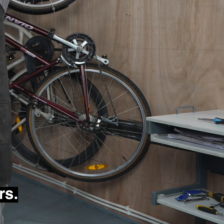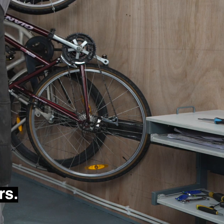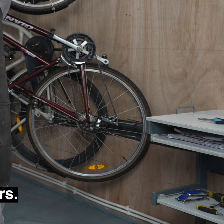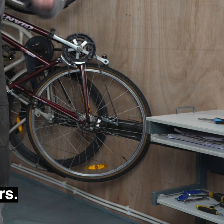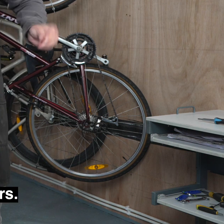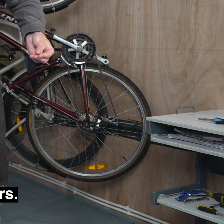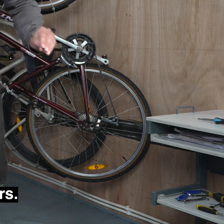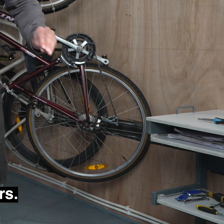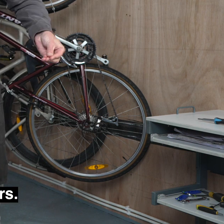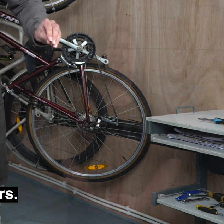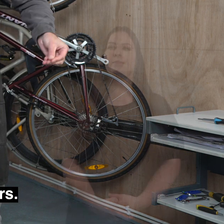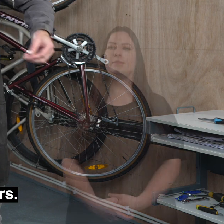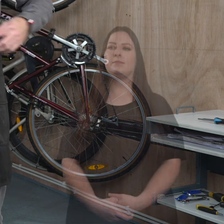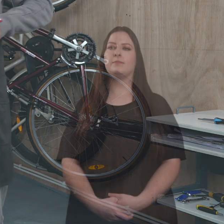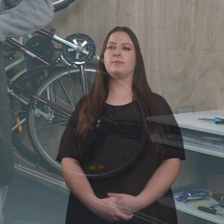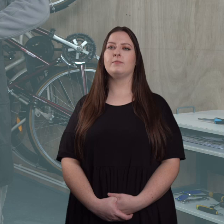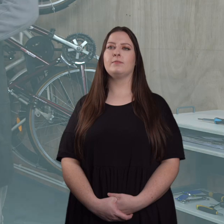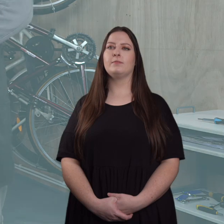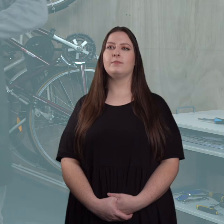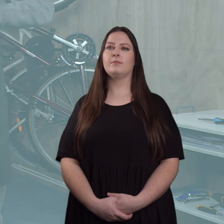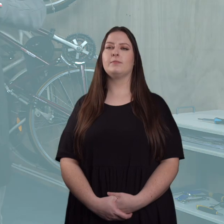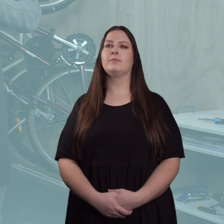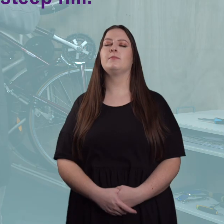And I will show you how to adjust gears.